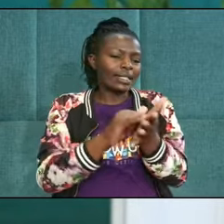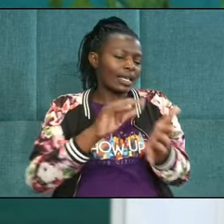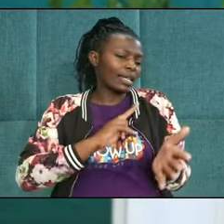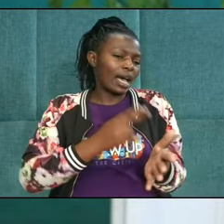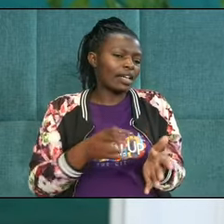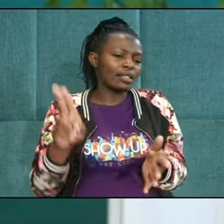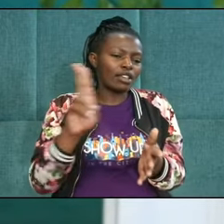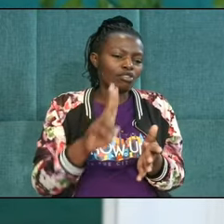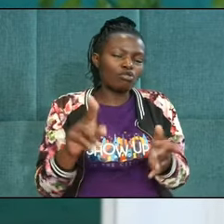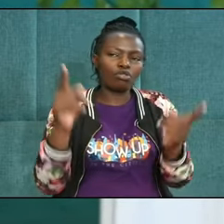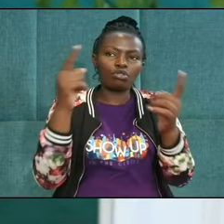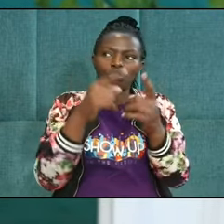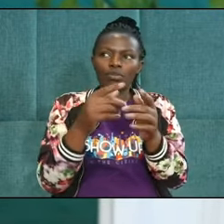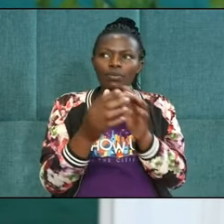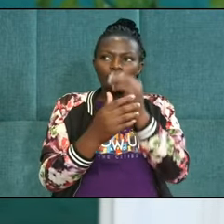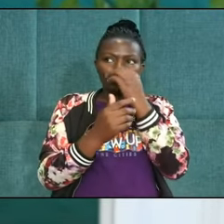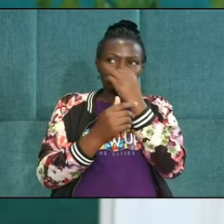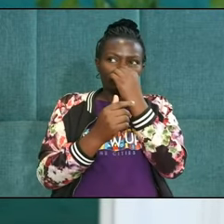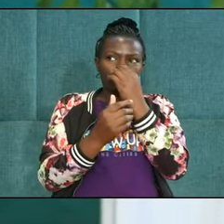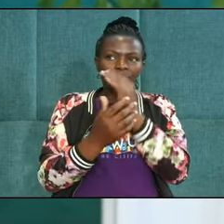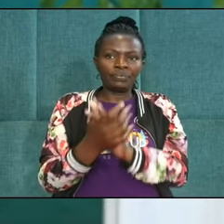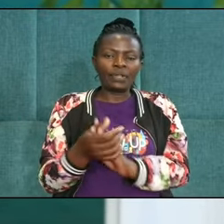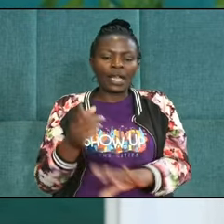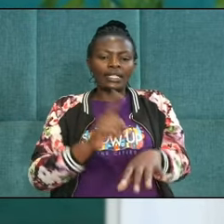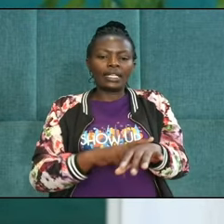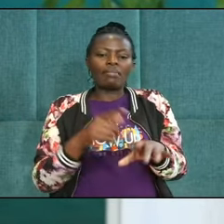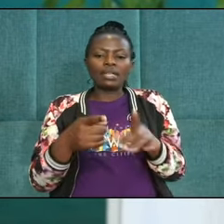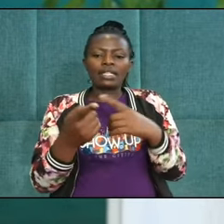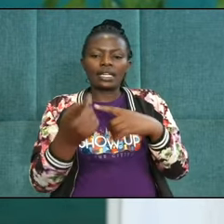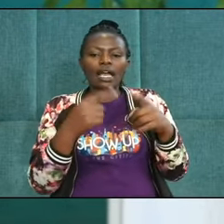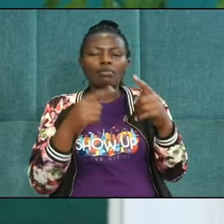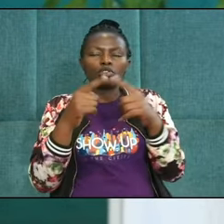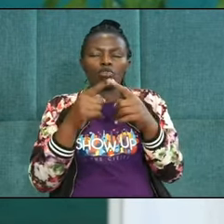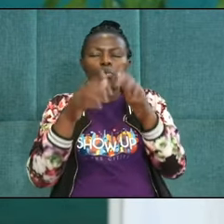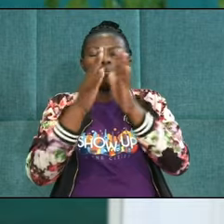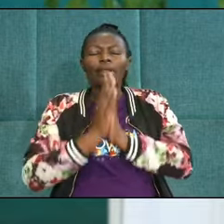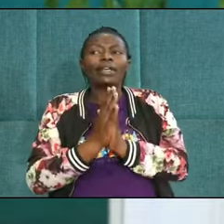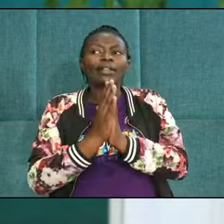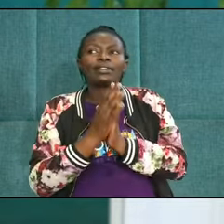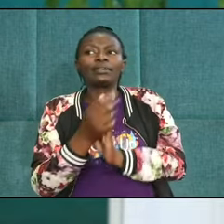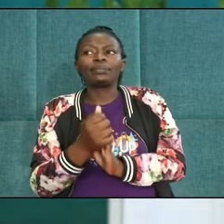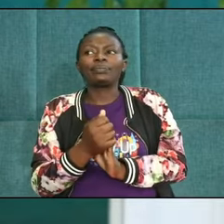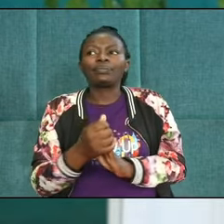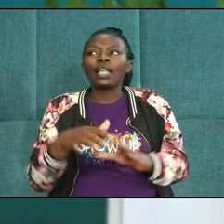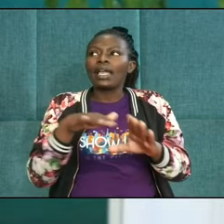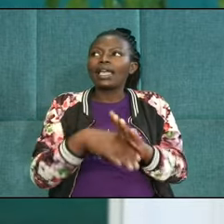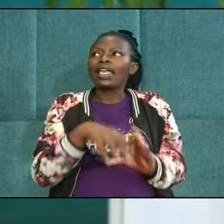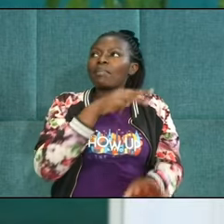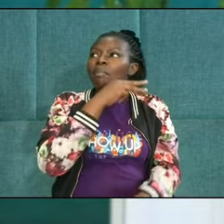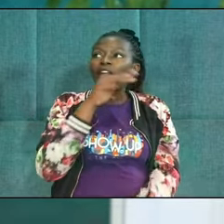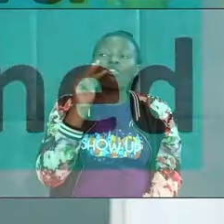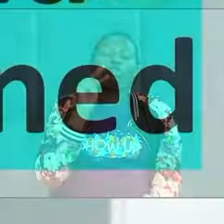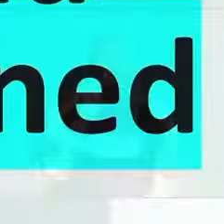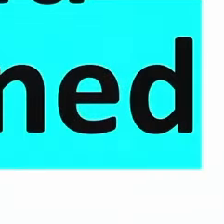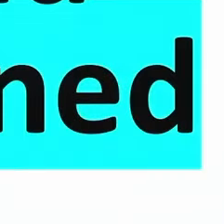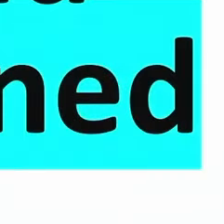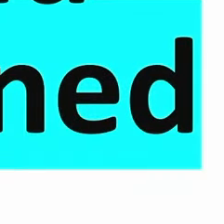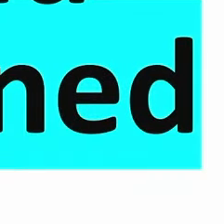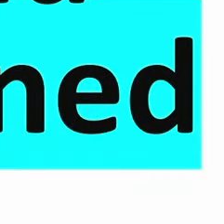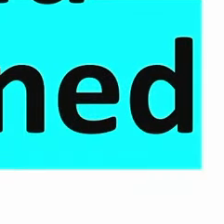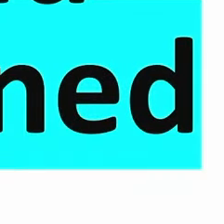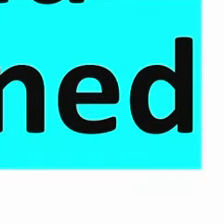we quote often, especially when it comes to prayer. Now, we read in Matthew that